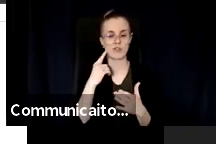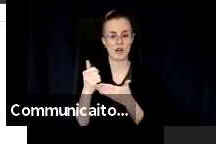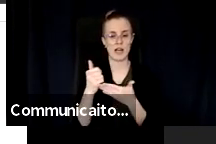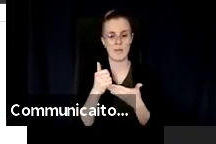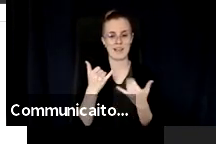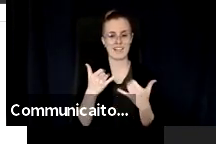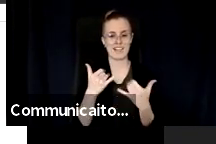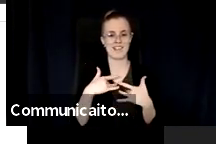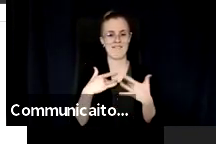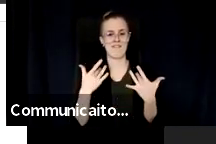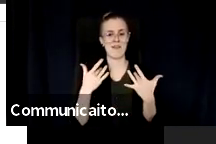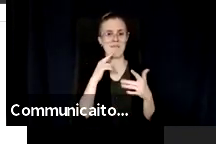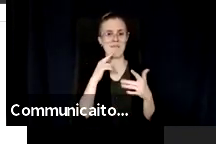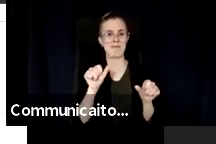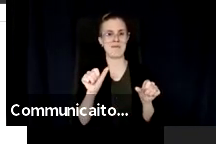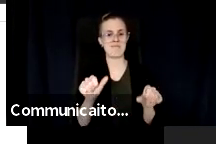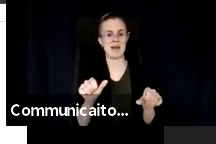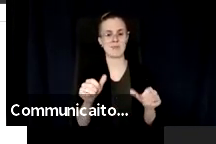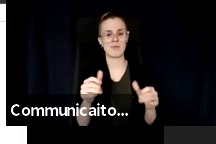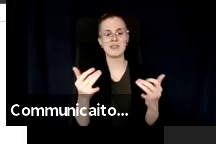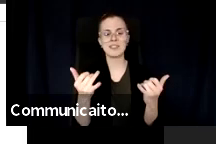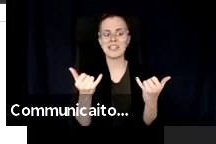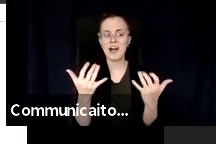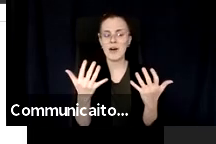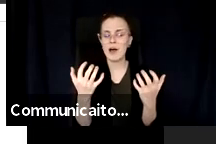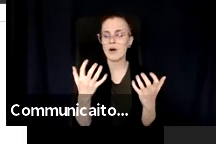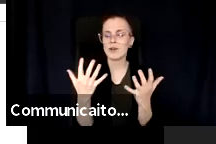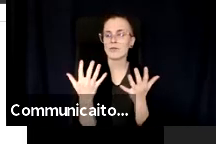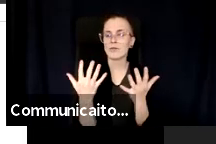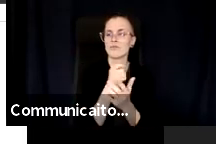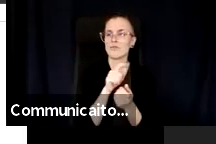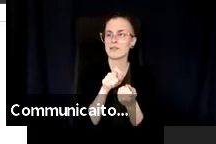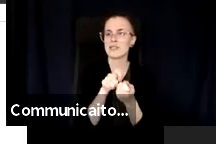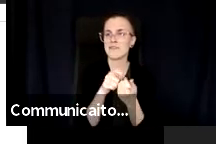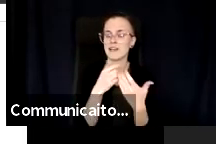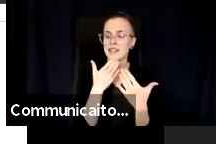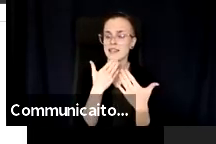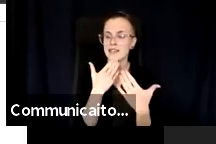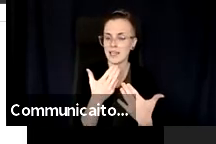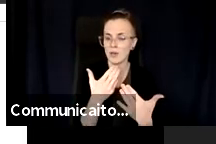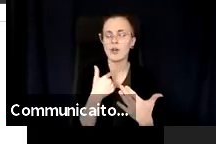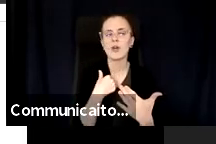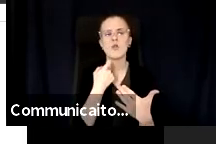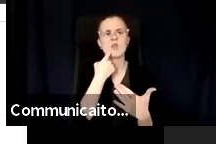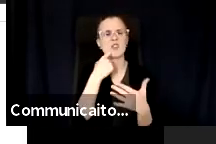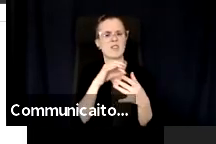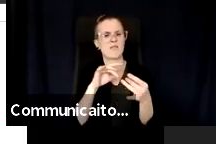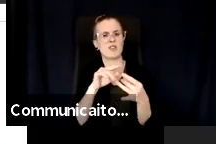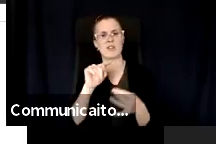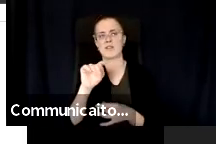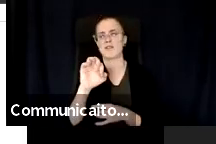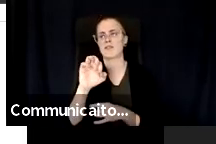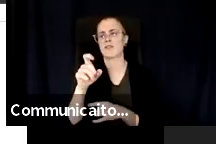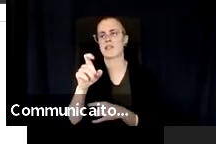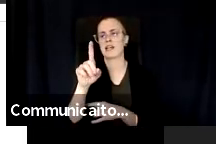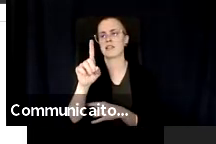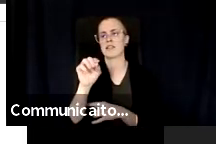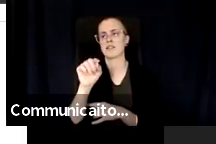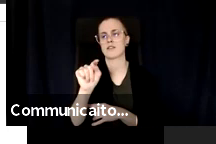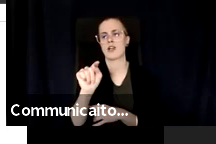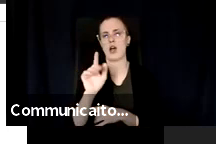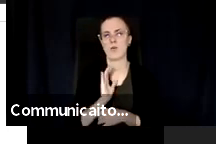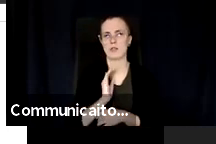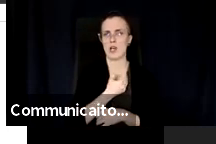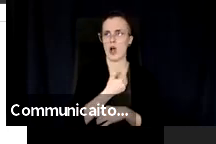to get into some very specific thank yous. We talked about how TxDOT was our lead partner, and this celebration came out